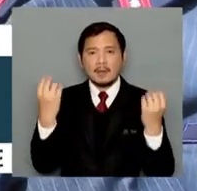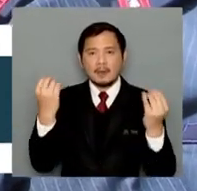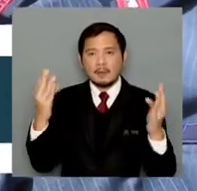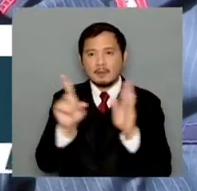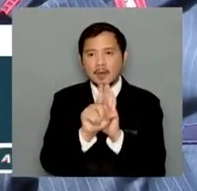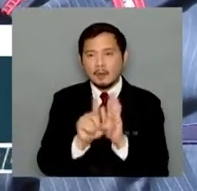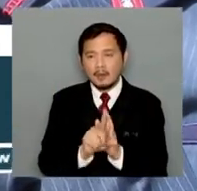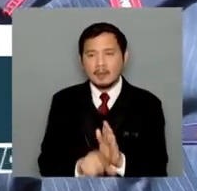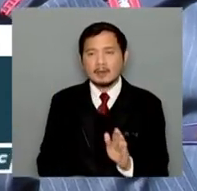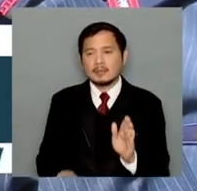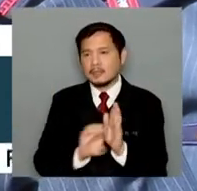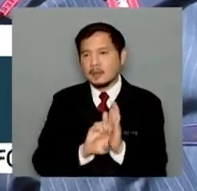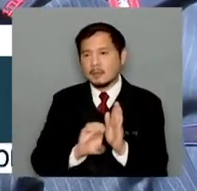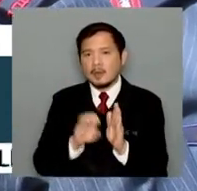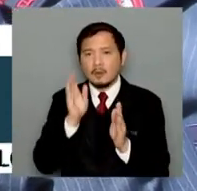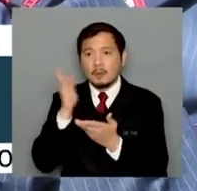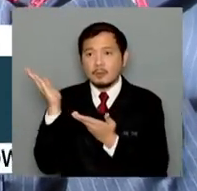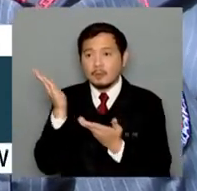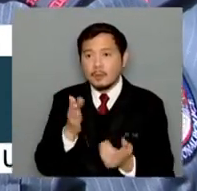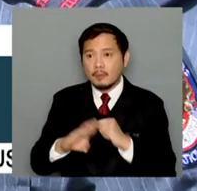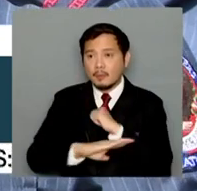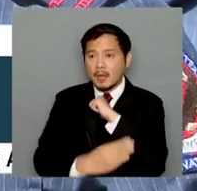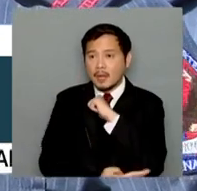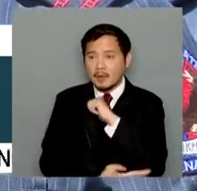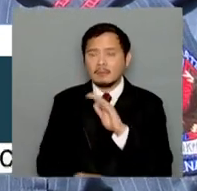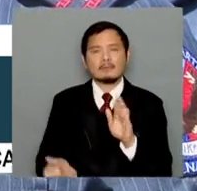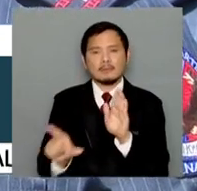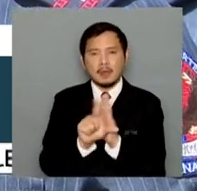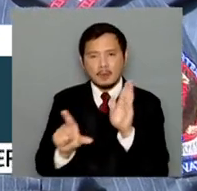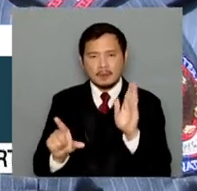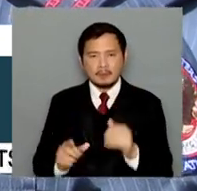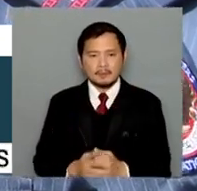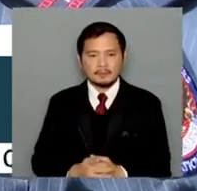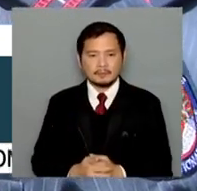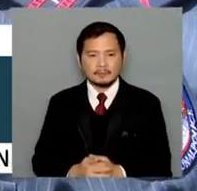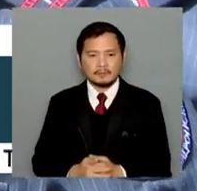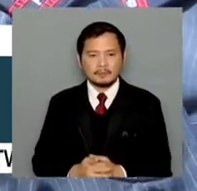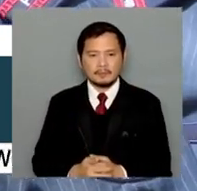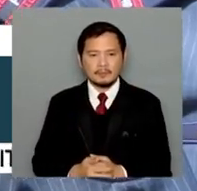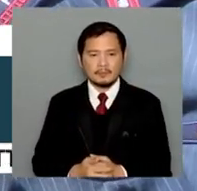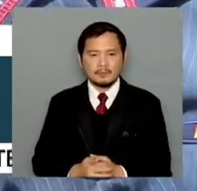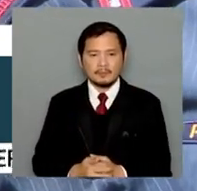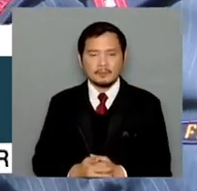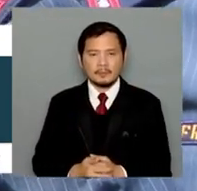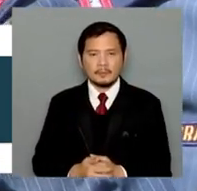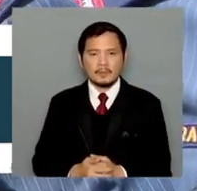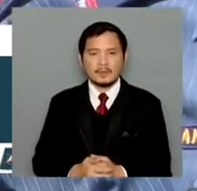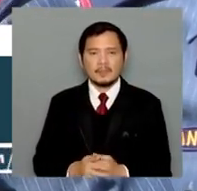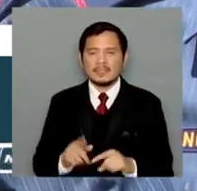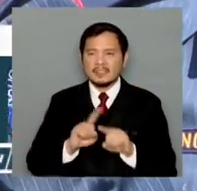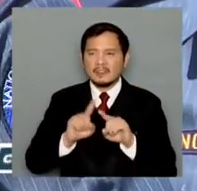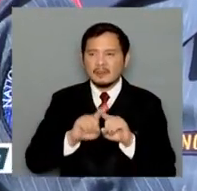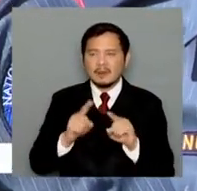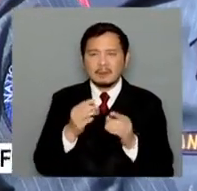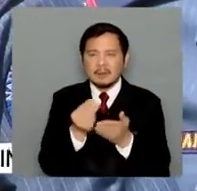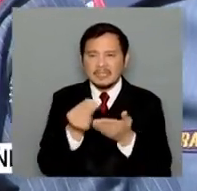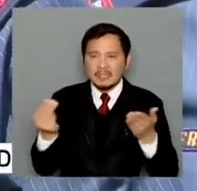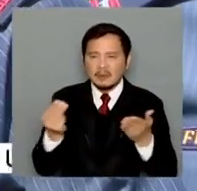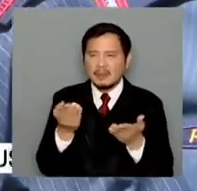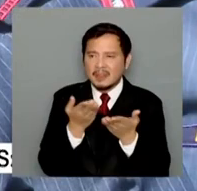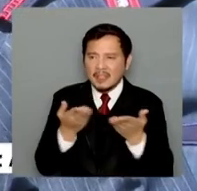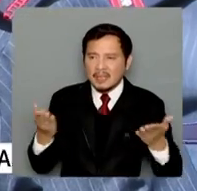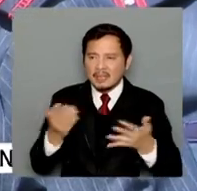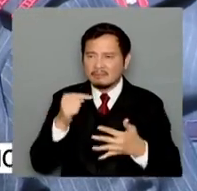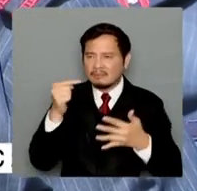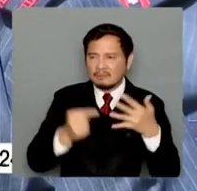pagdadala ng mga bags, no? And any other covered materials. We will only allow